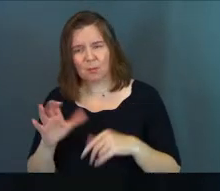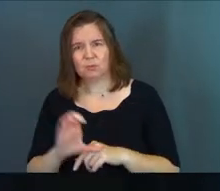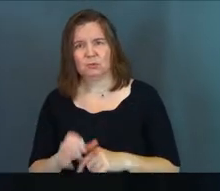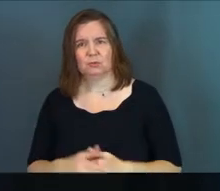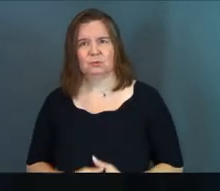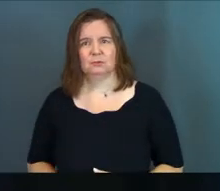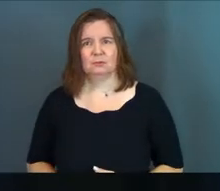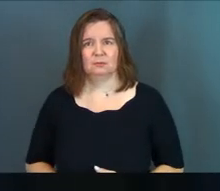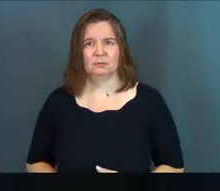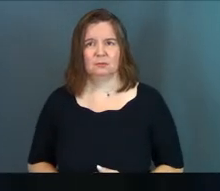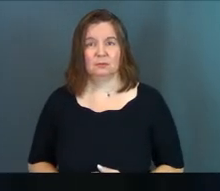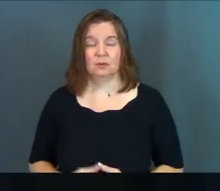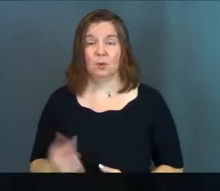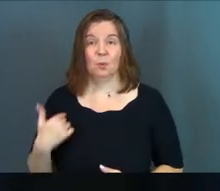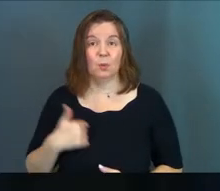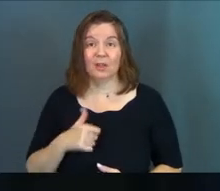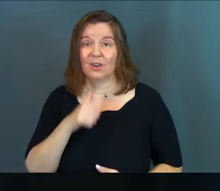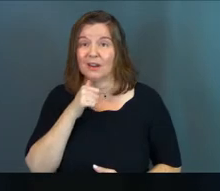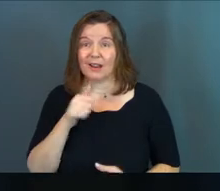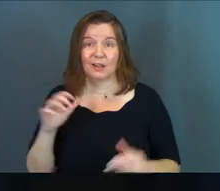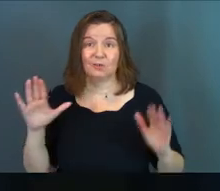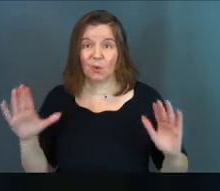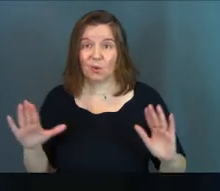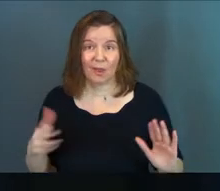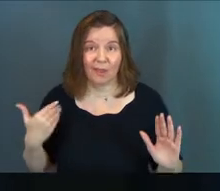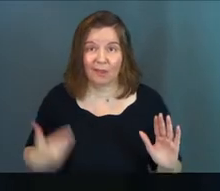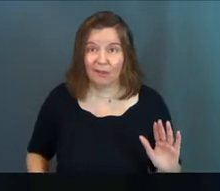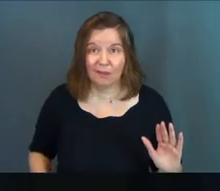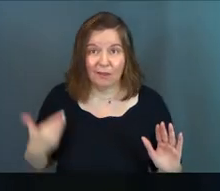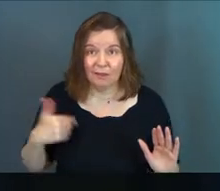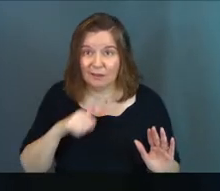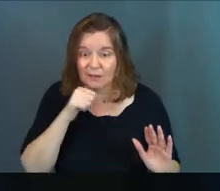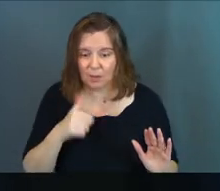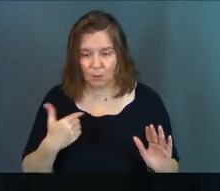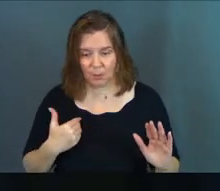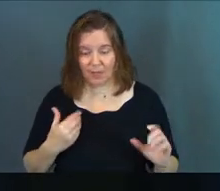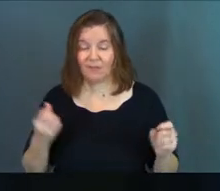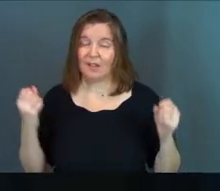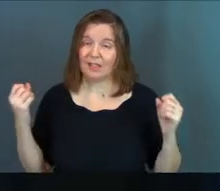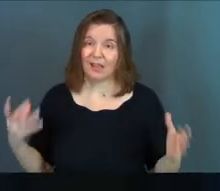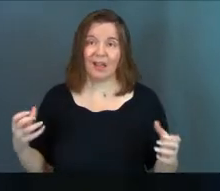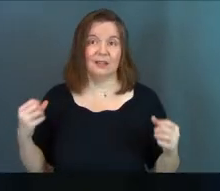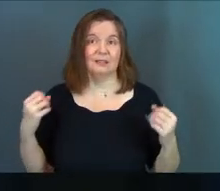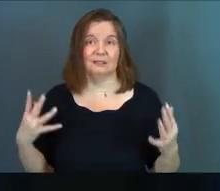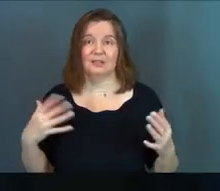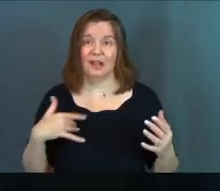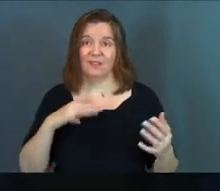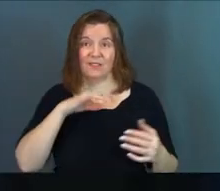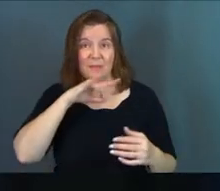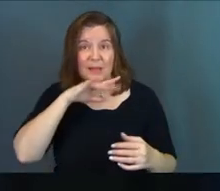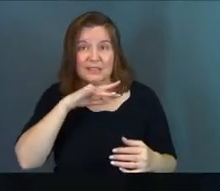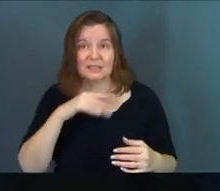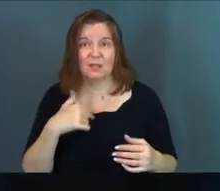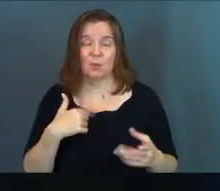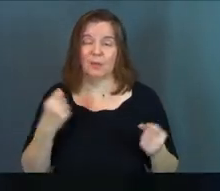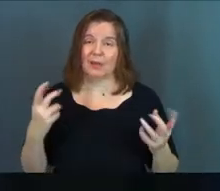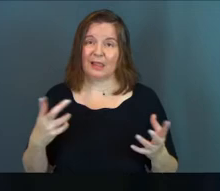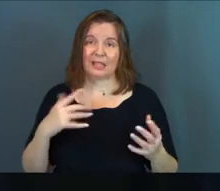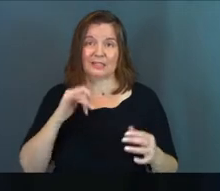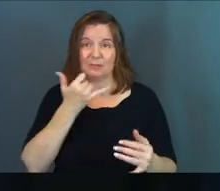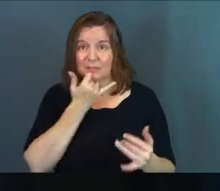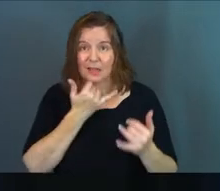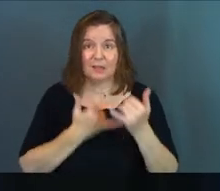church. We're not so great. We have lots of messiness, and we make